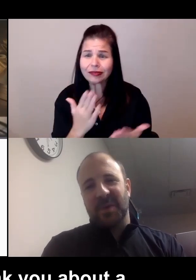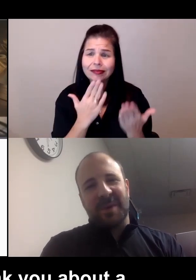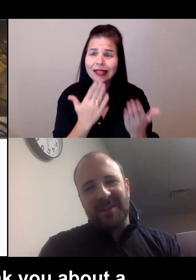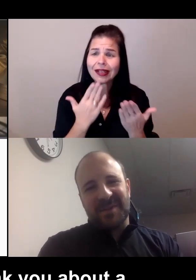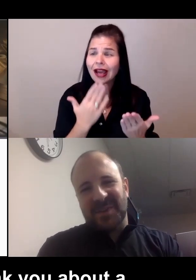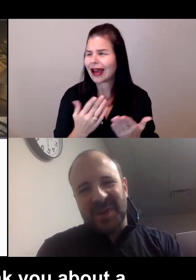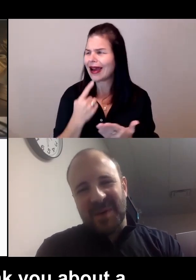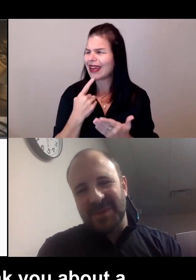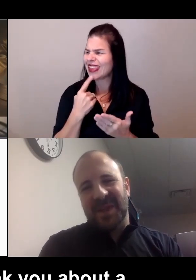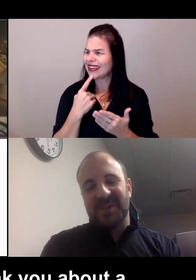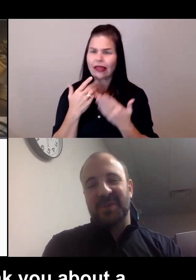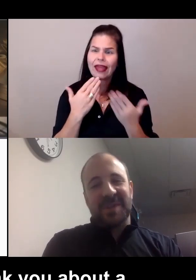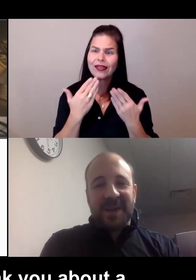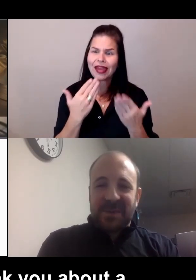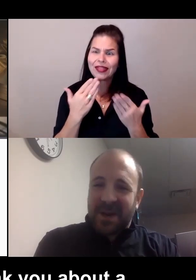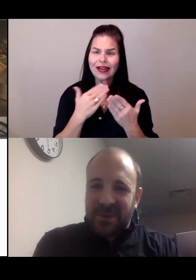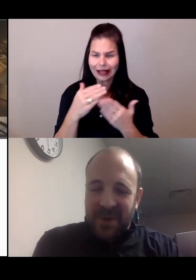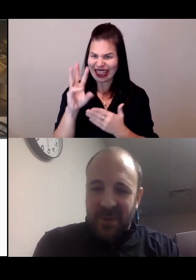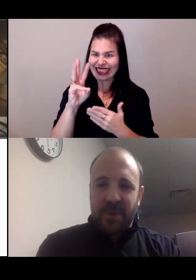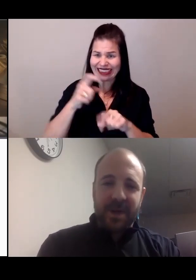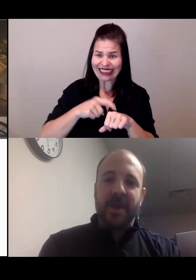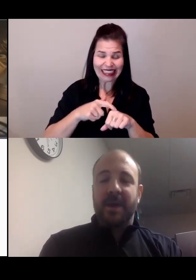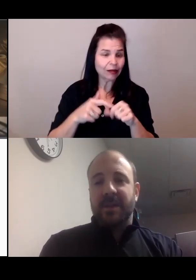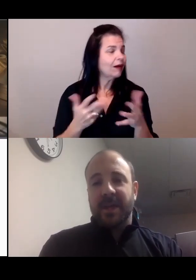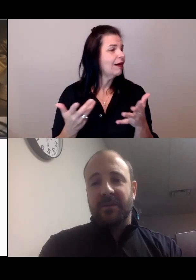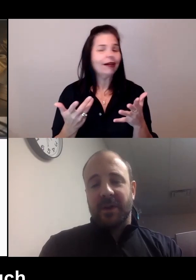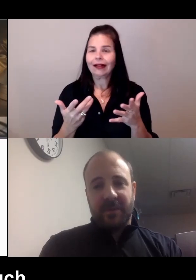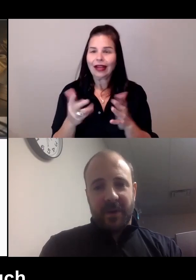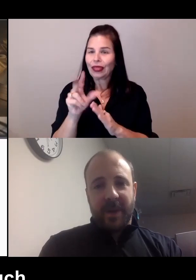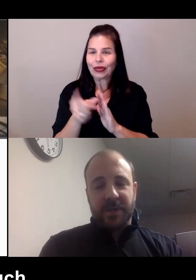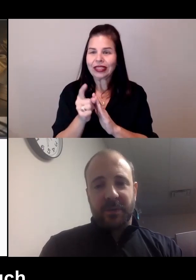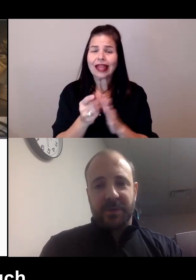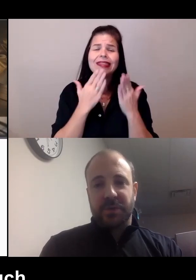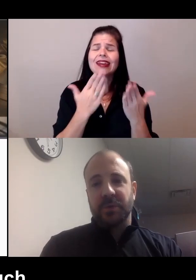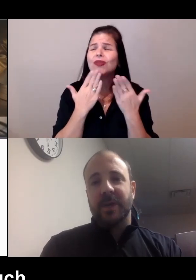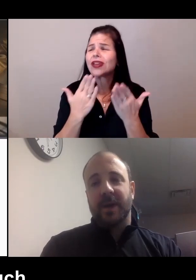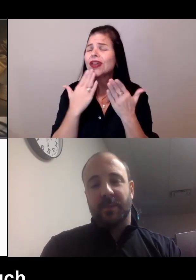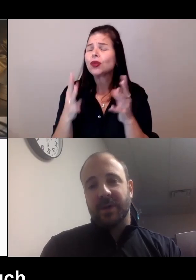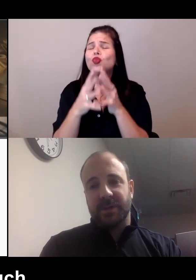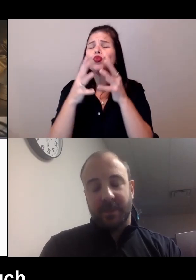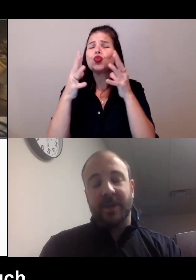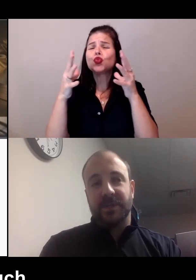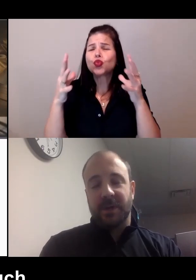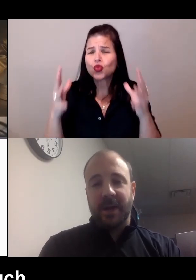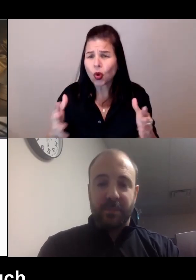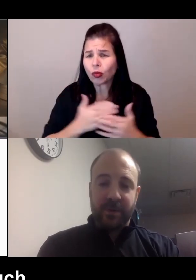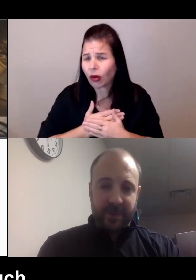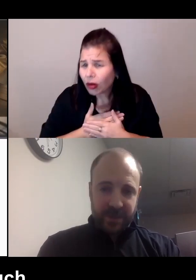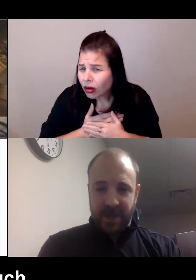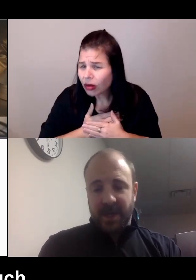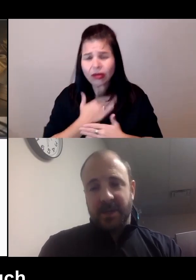said thank you about half a dozen times in the last 30 seconds, but I will say it one more time. Thank you very, very much. It was truly a pleasure